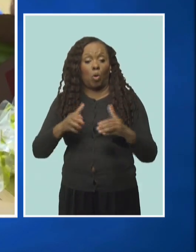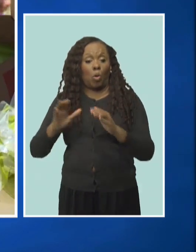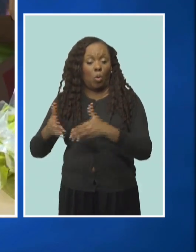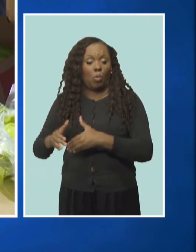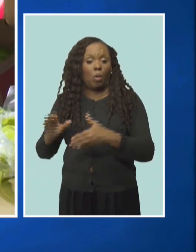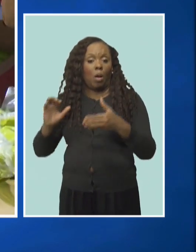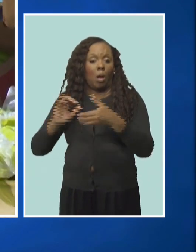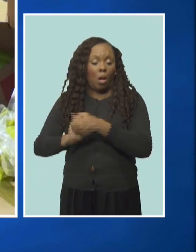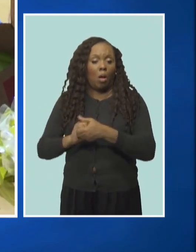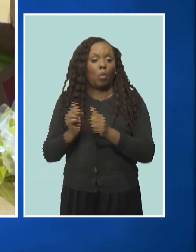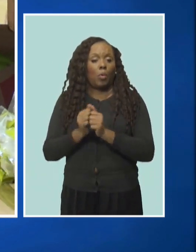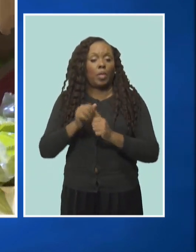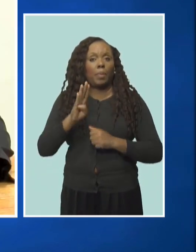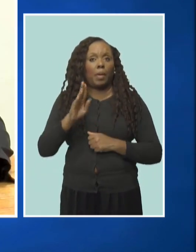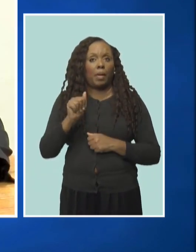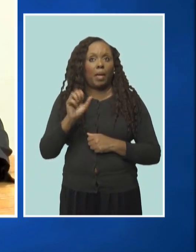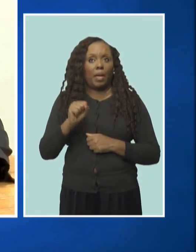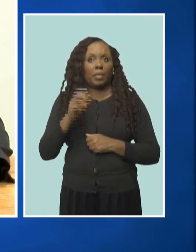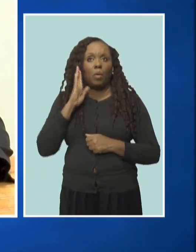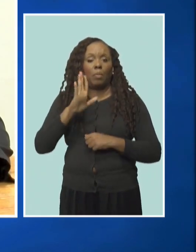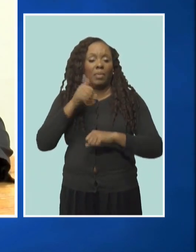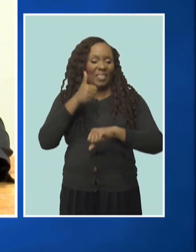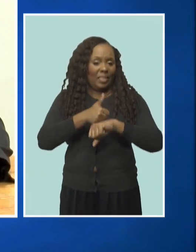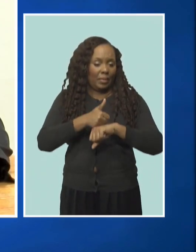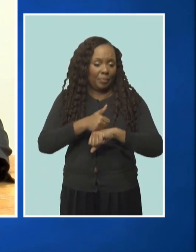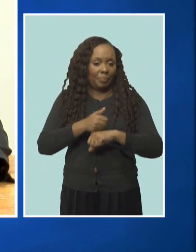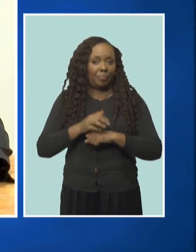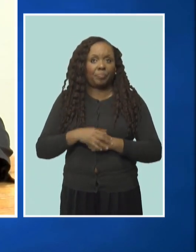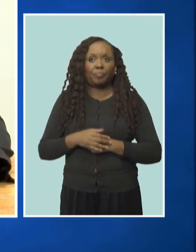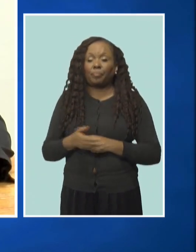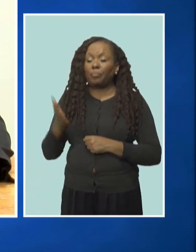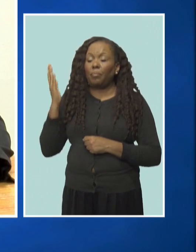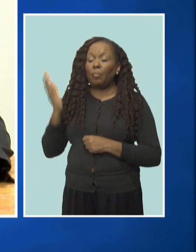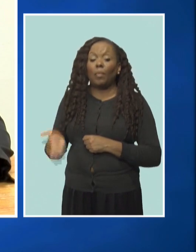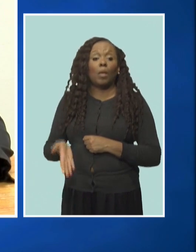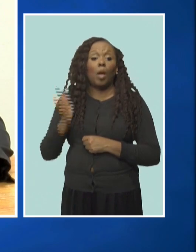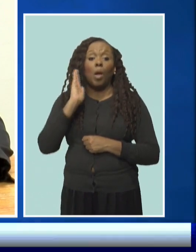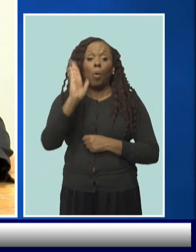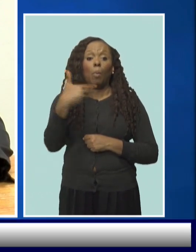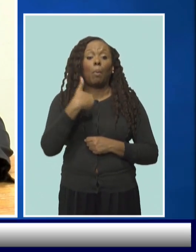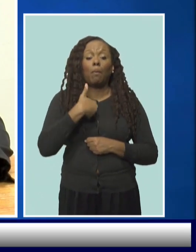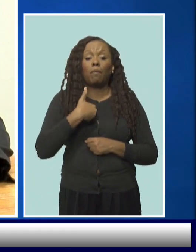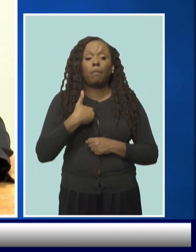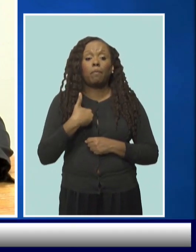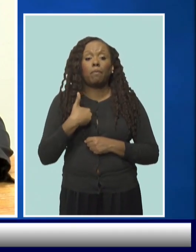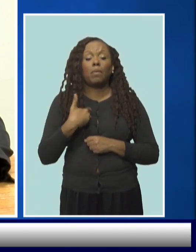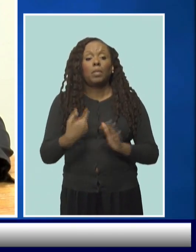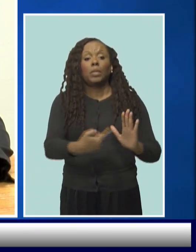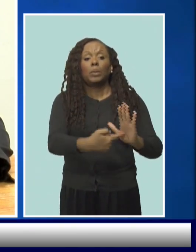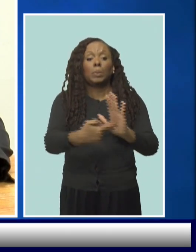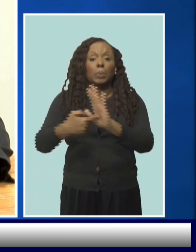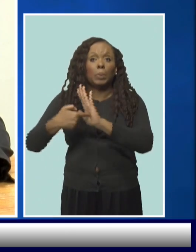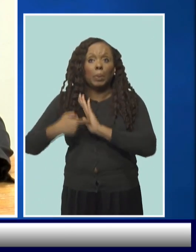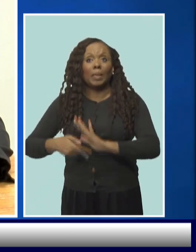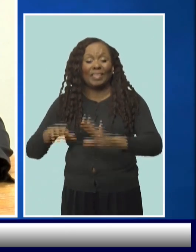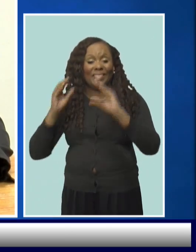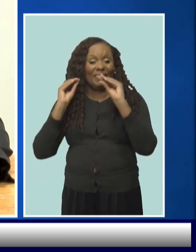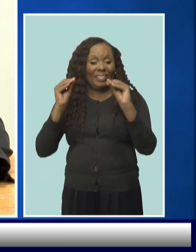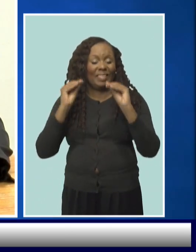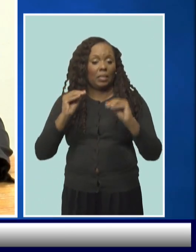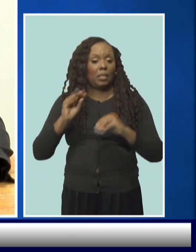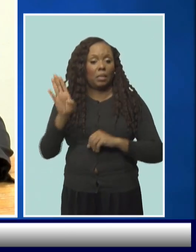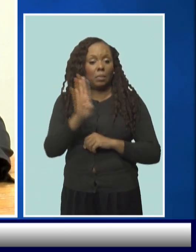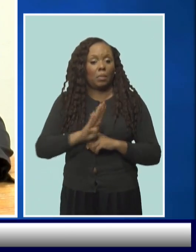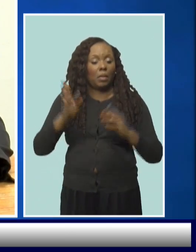BAS will be in attendance. So we're going to be having an exposition over the next few days, teaching